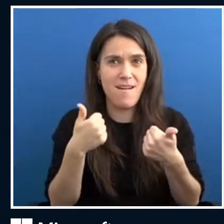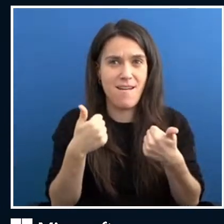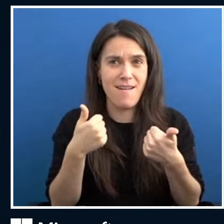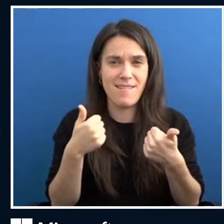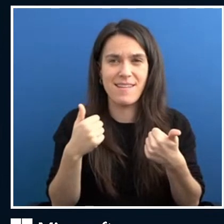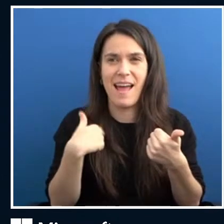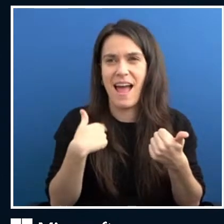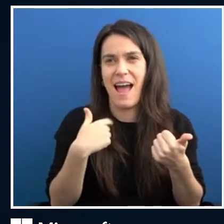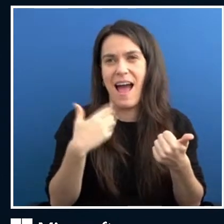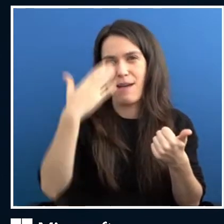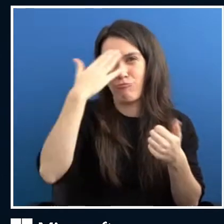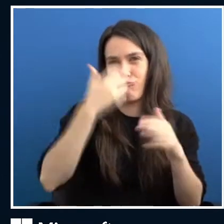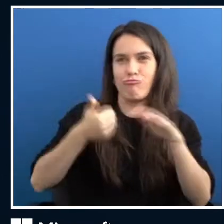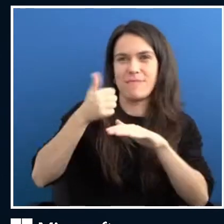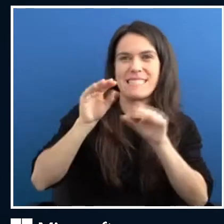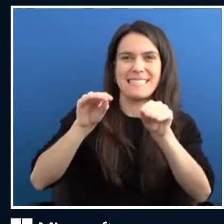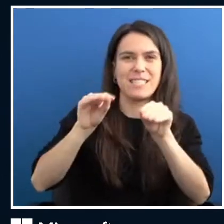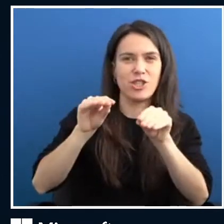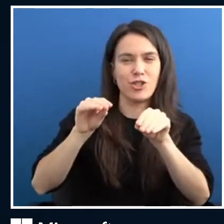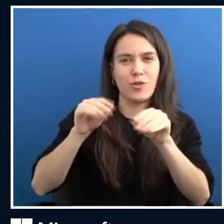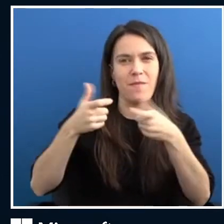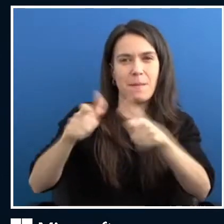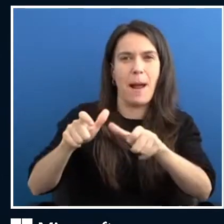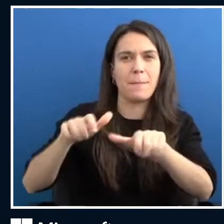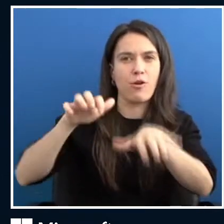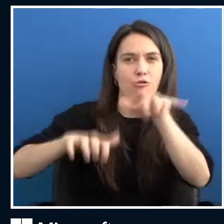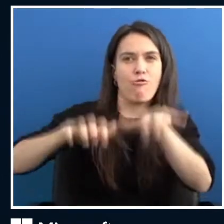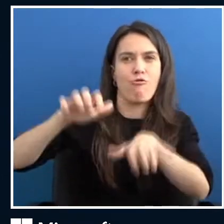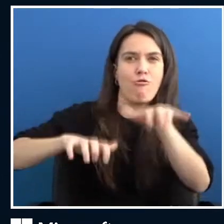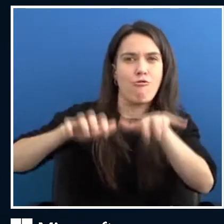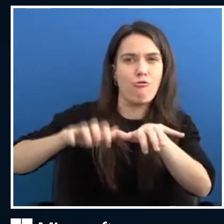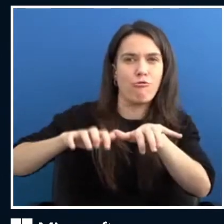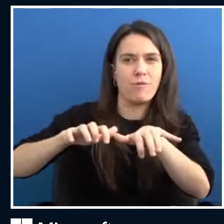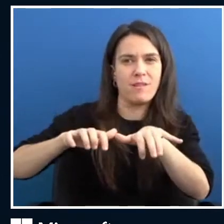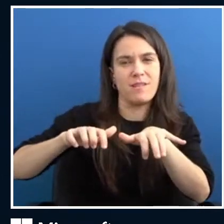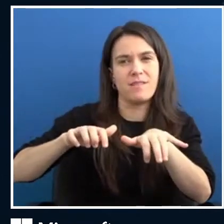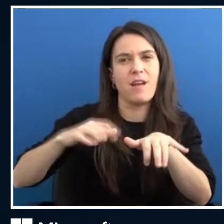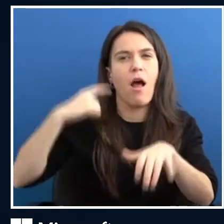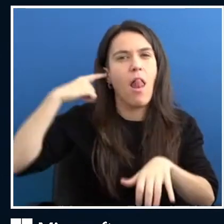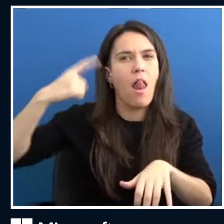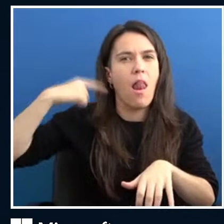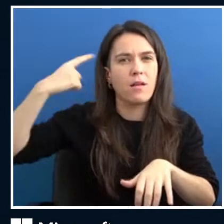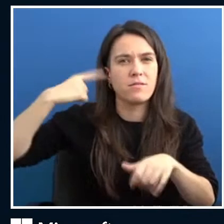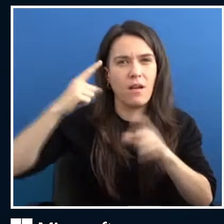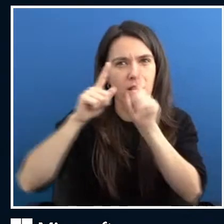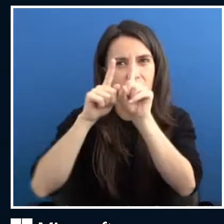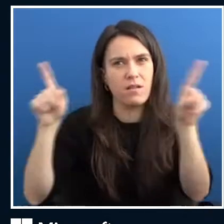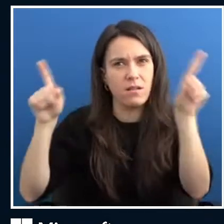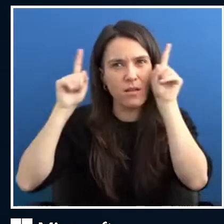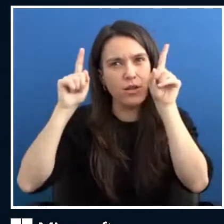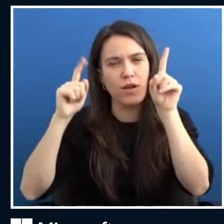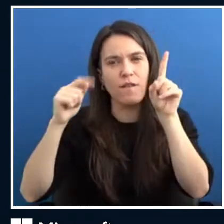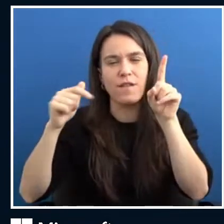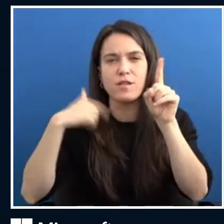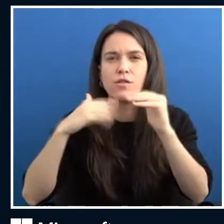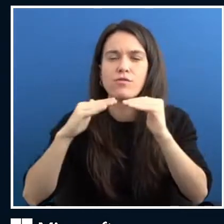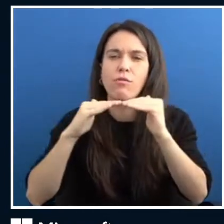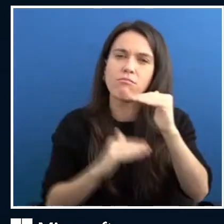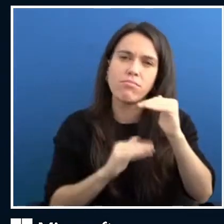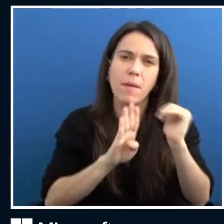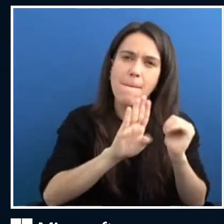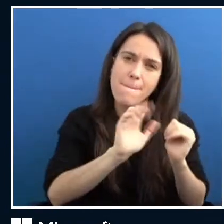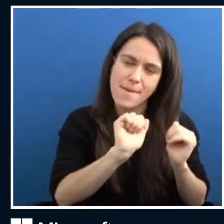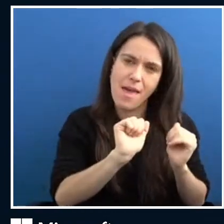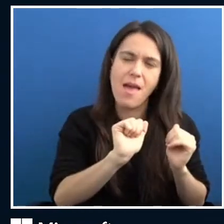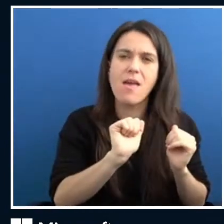fellow in the Department of Computing at Imperial College, and I teach across a range of undergraduate and graduate programs. And